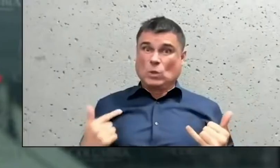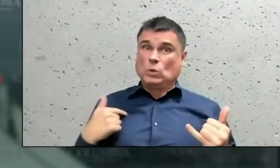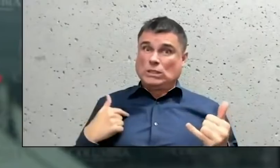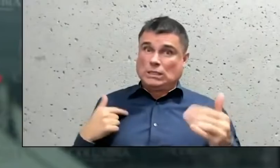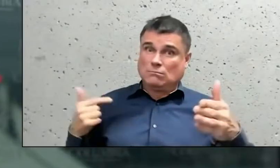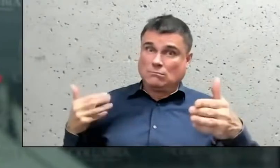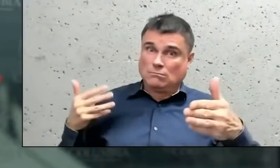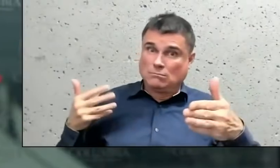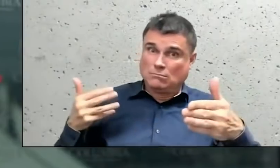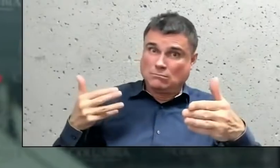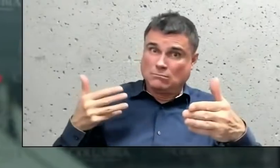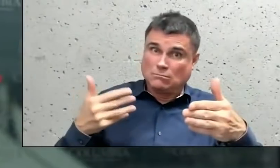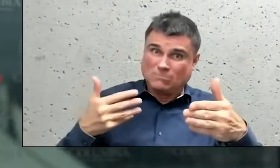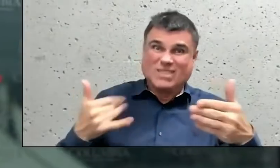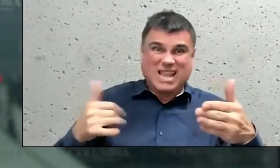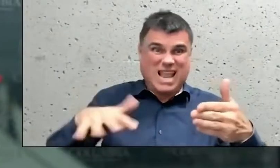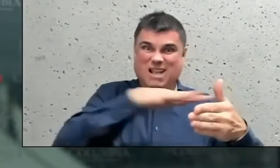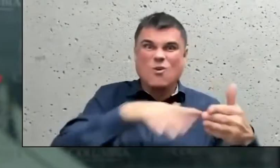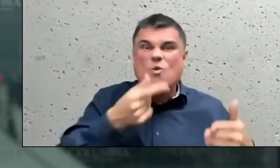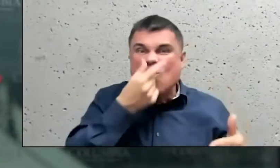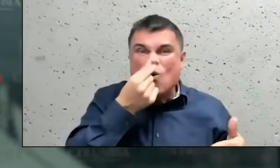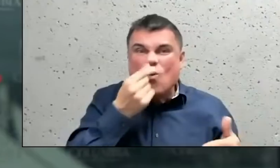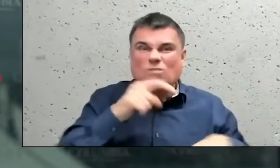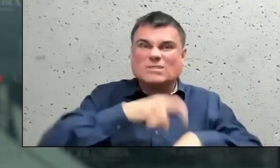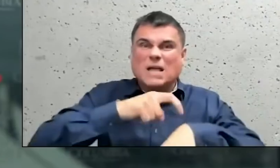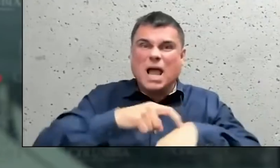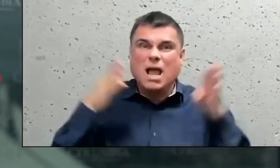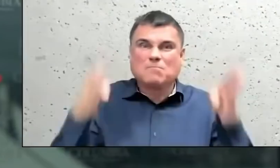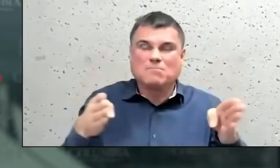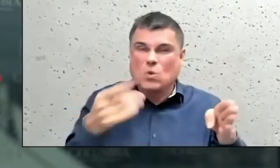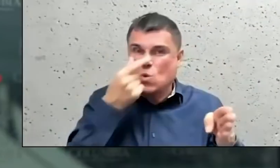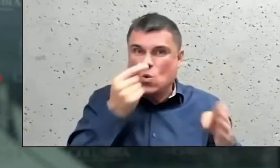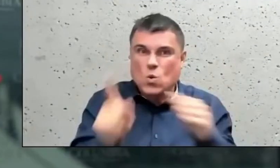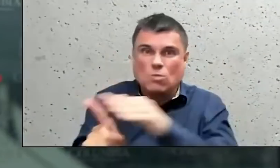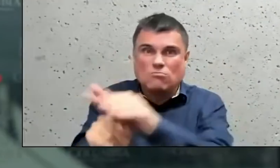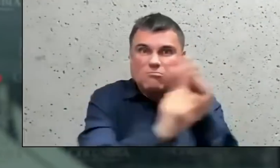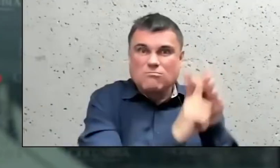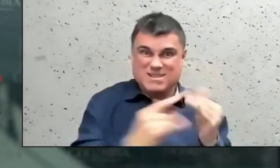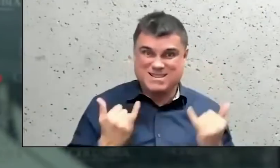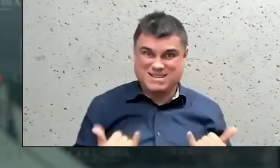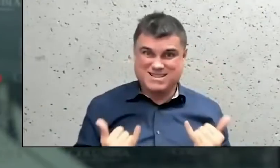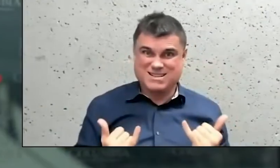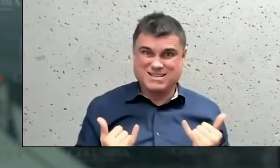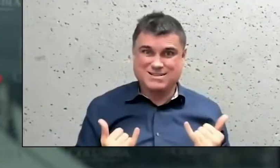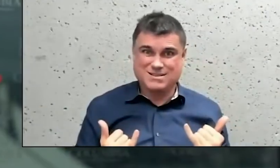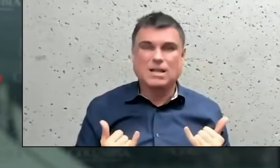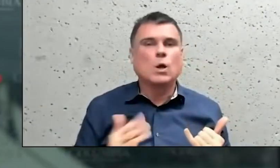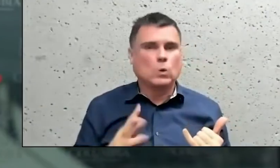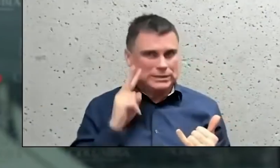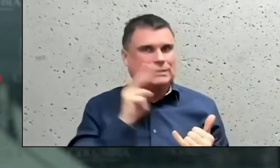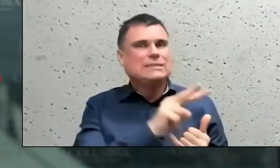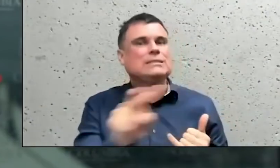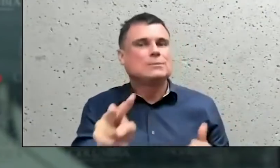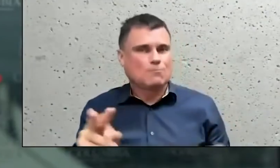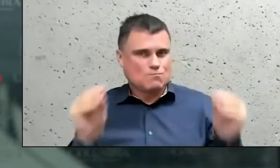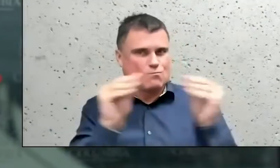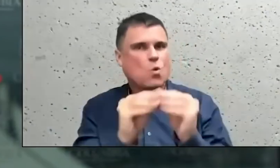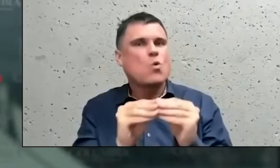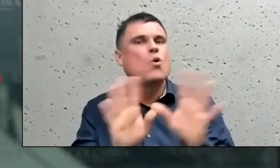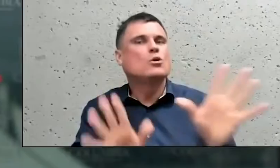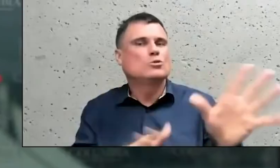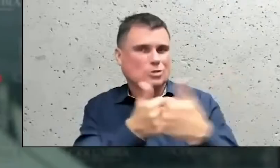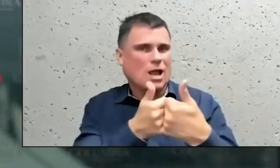respiratory illness season, we're starting it and we're into it, and there are challenges ahead. To get